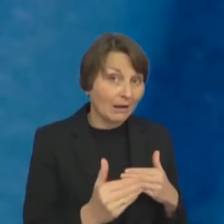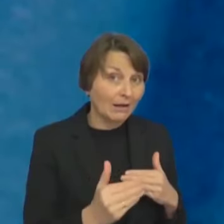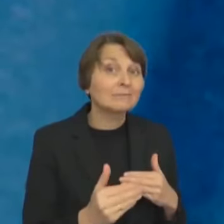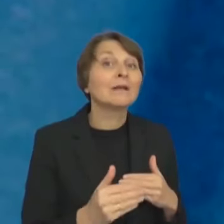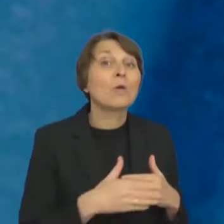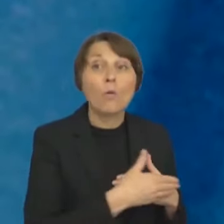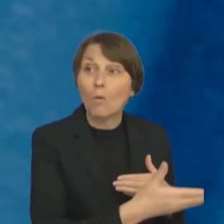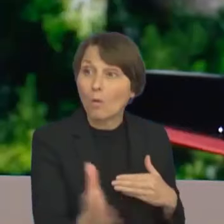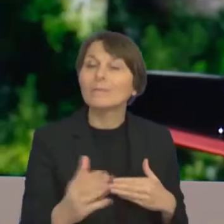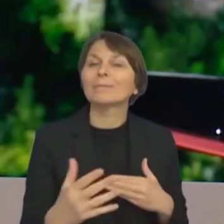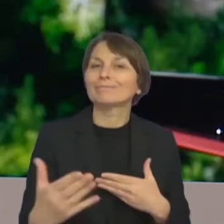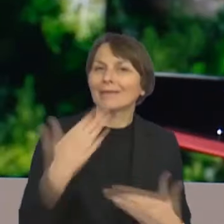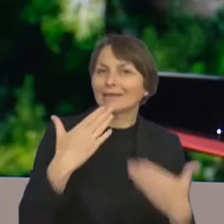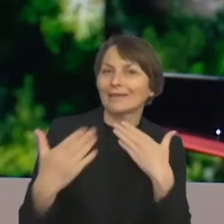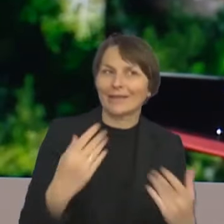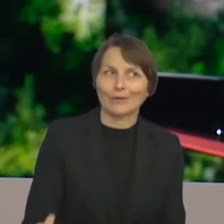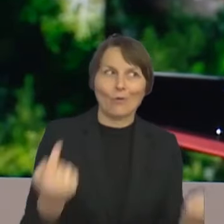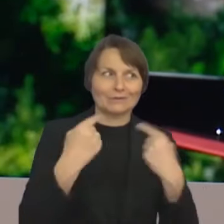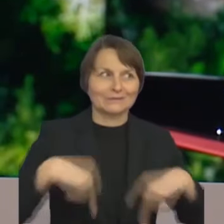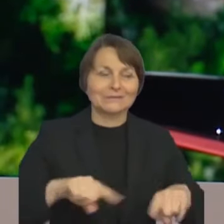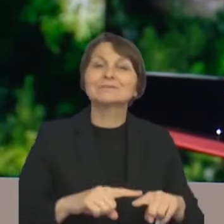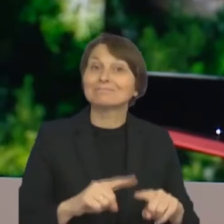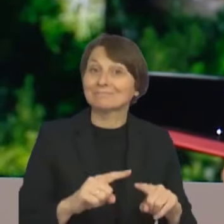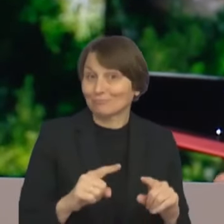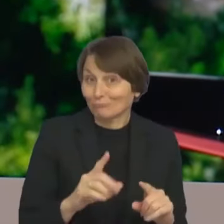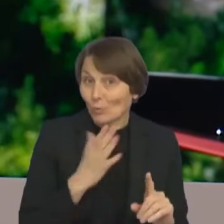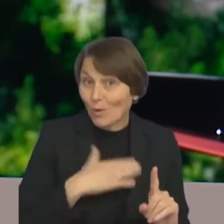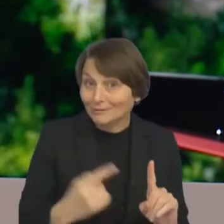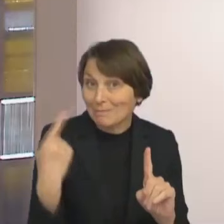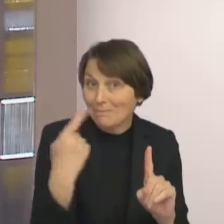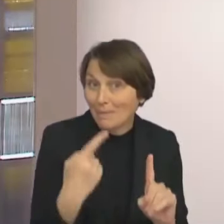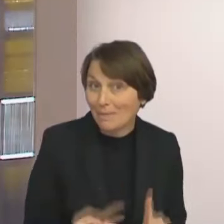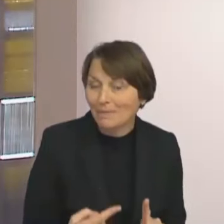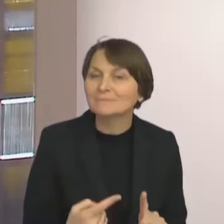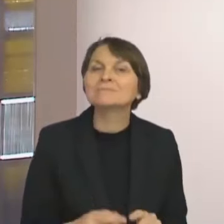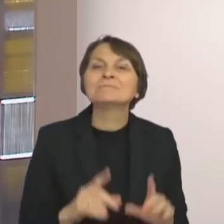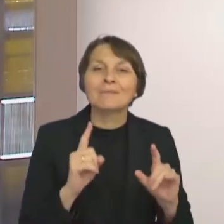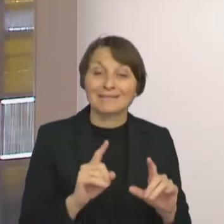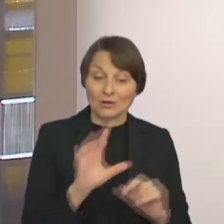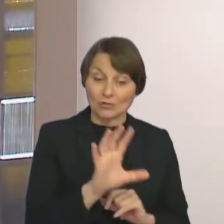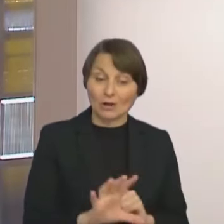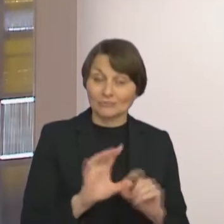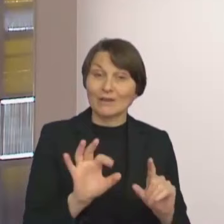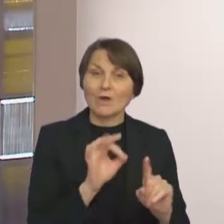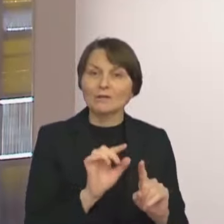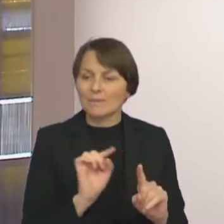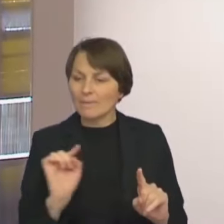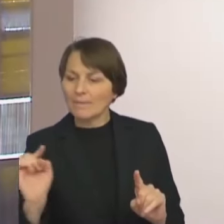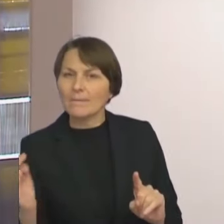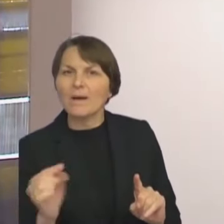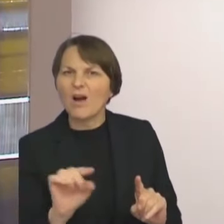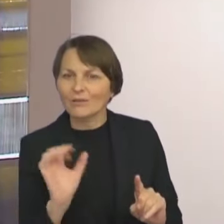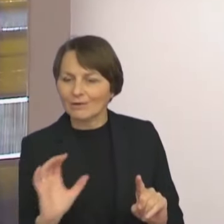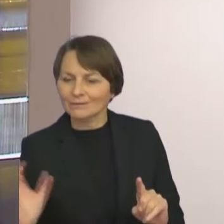is our objective. And beyond that, of course, we have to look after all the other countries, because there's Spain, Turkey, Morocco, Brazil,